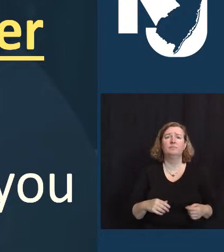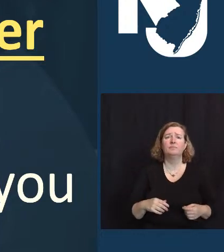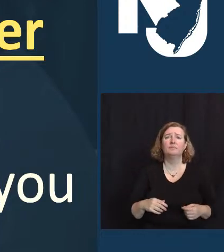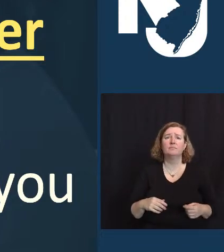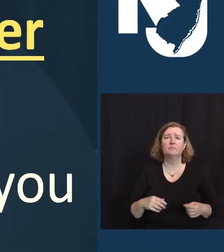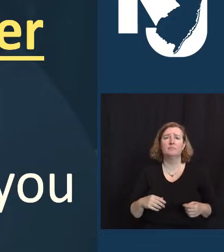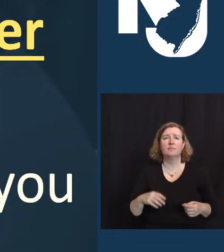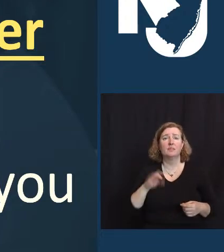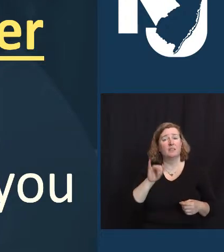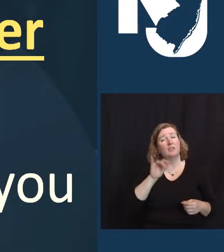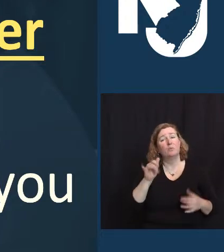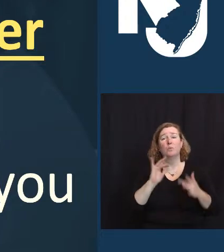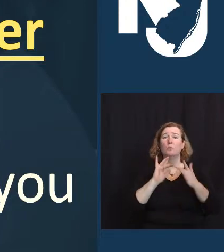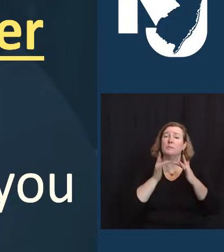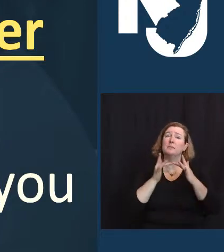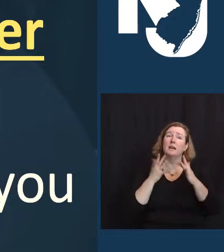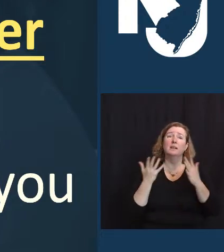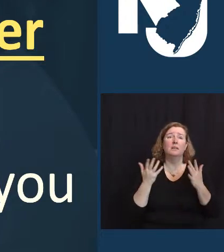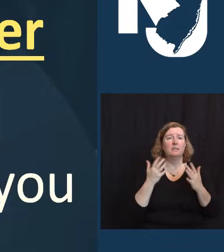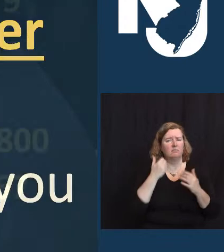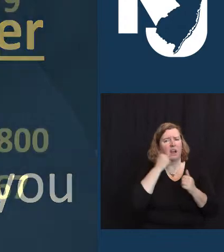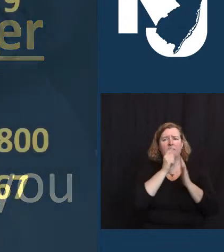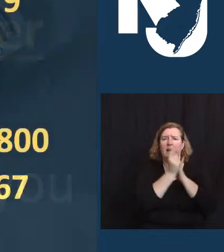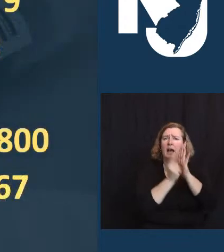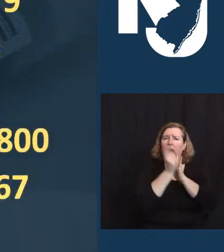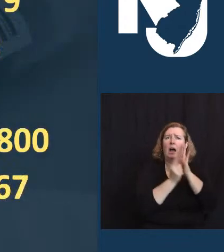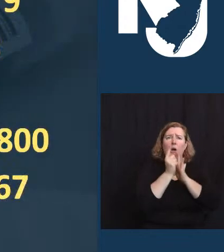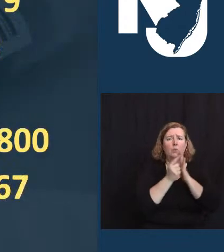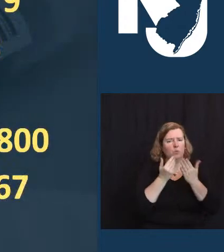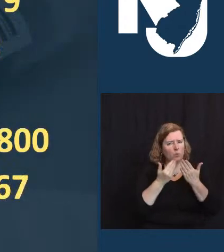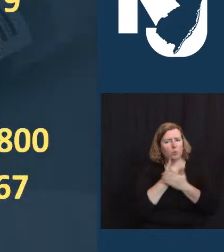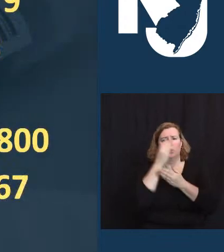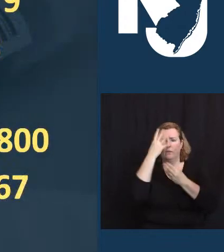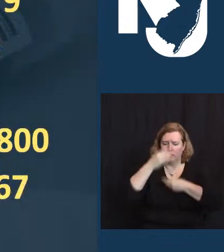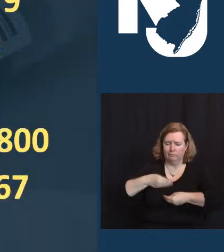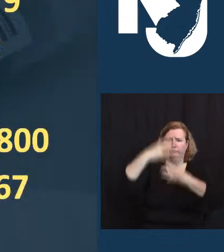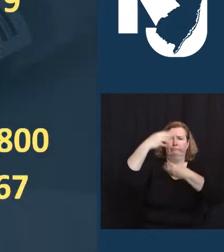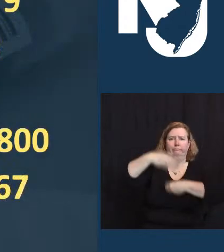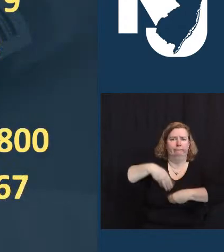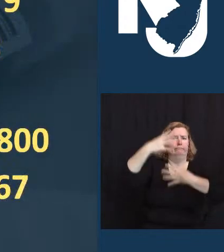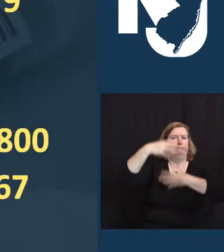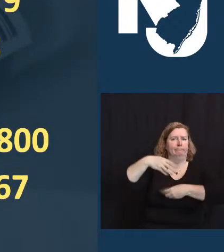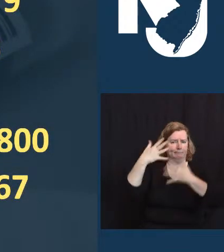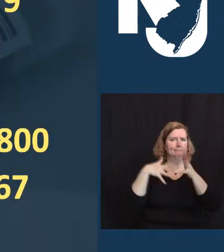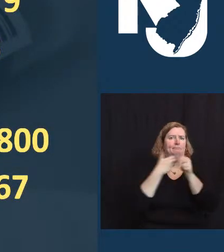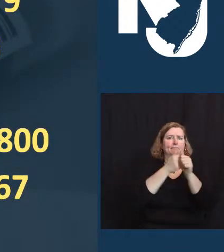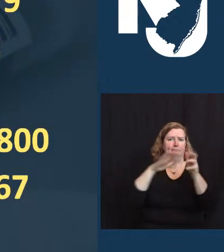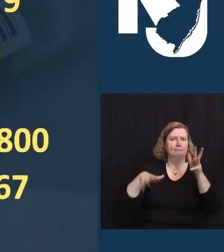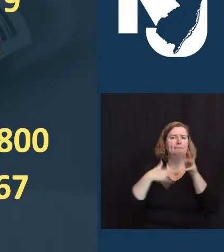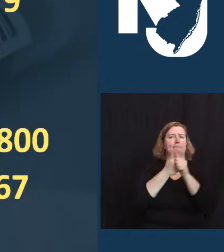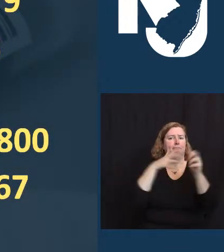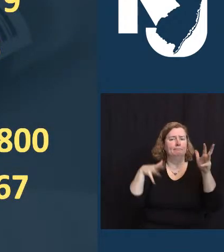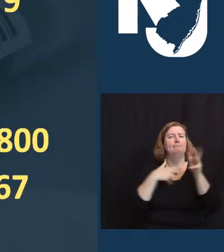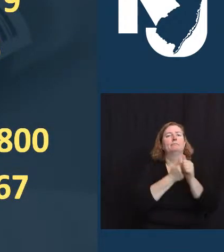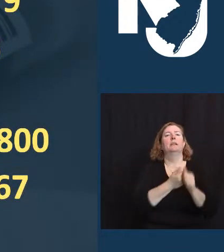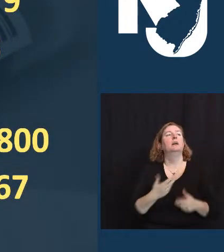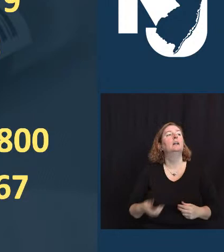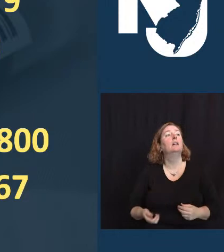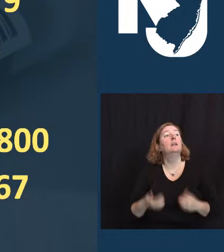times each hour. Moving on, we're reporting an additional 3,578 positive PCR